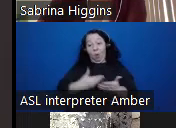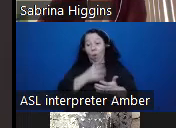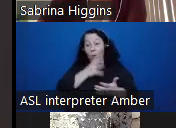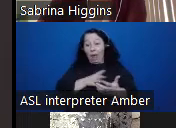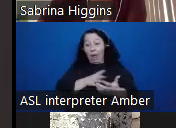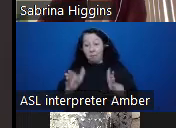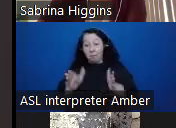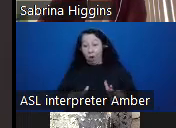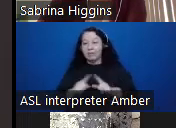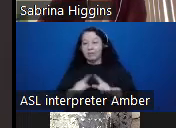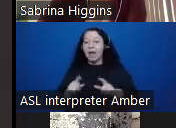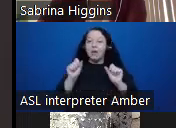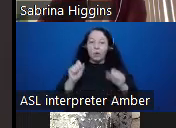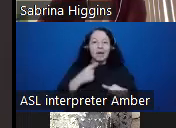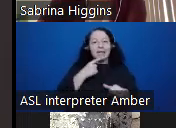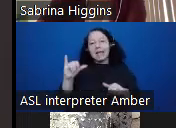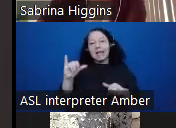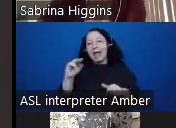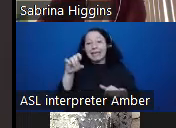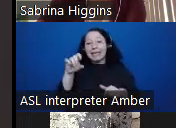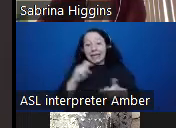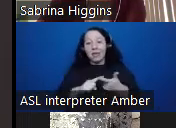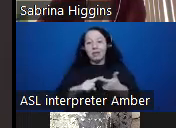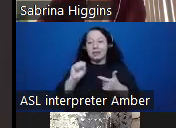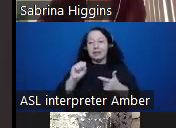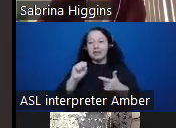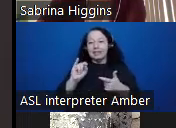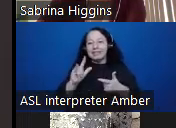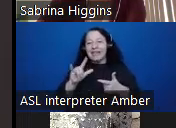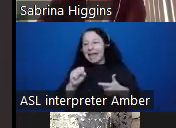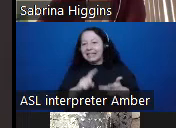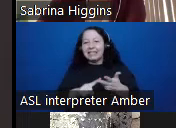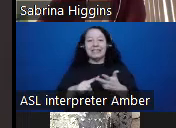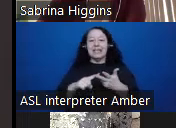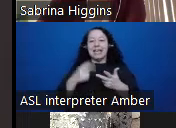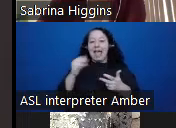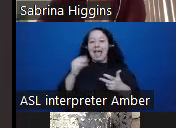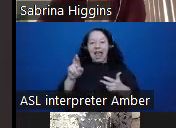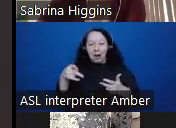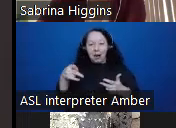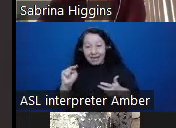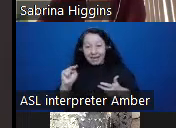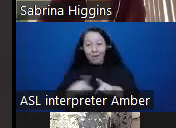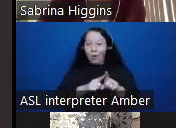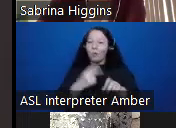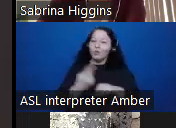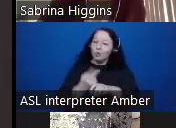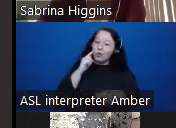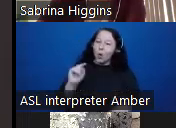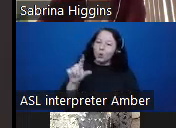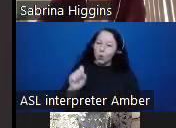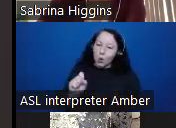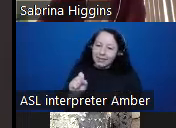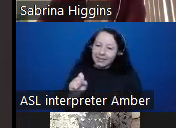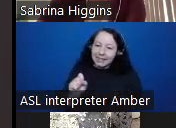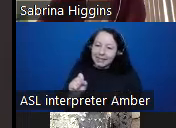like styluses, like hairpins, they're being used for tools. You can actually see see that they're